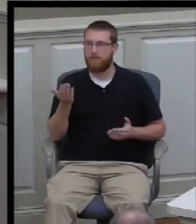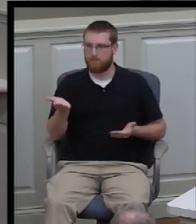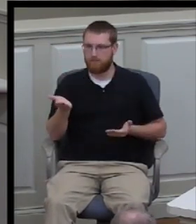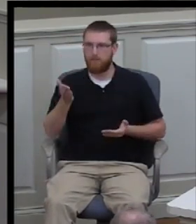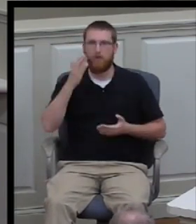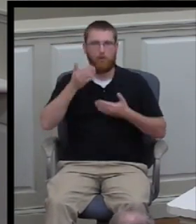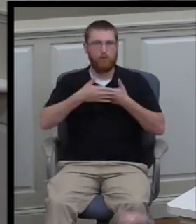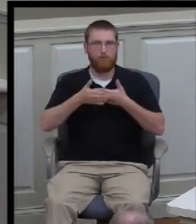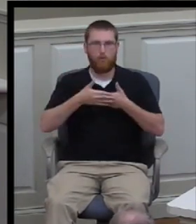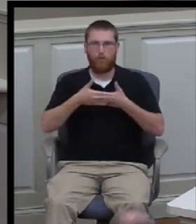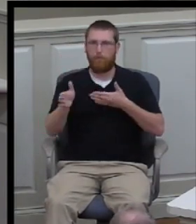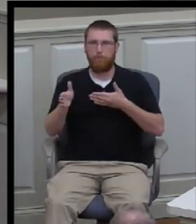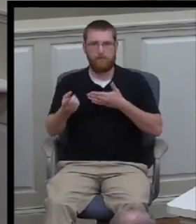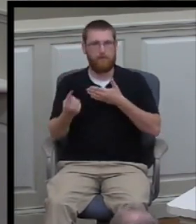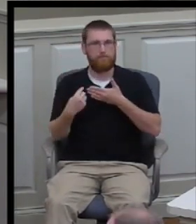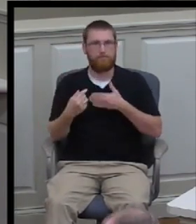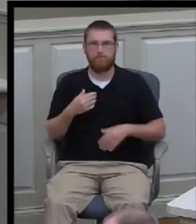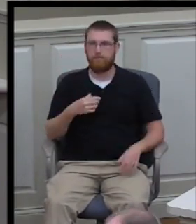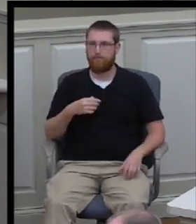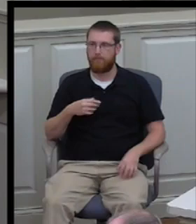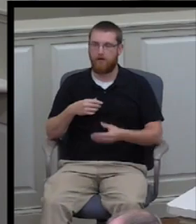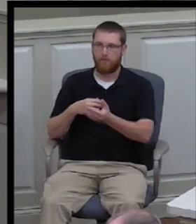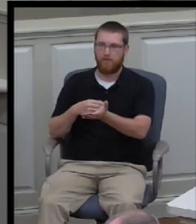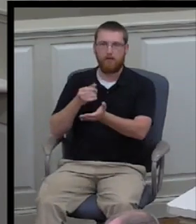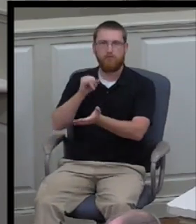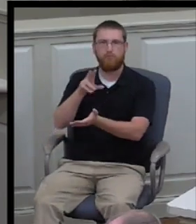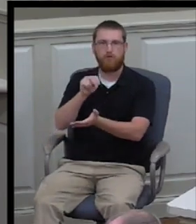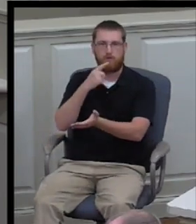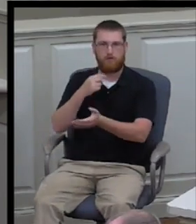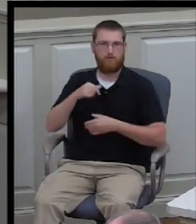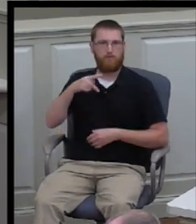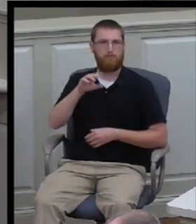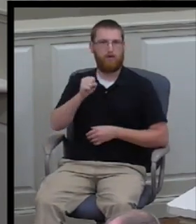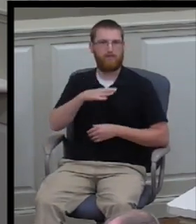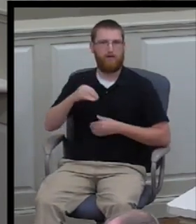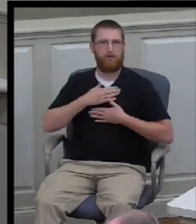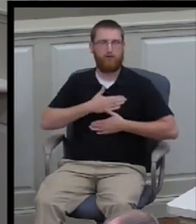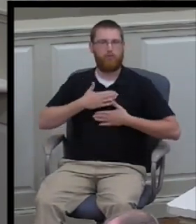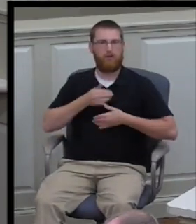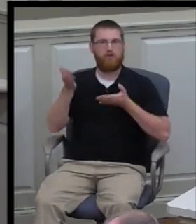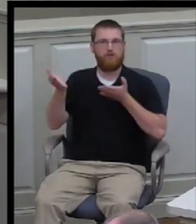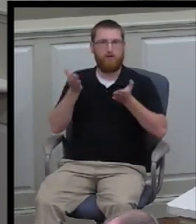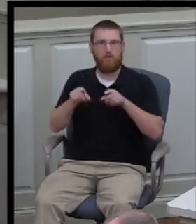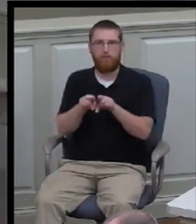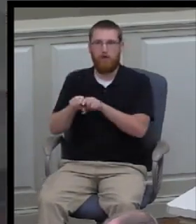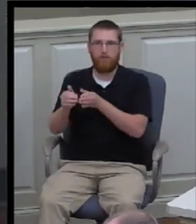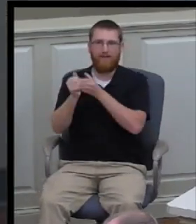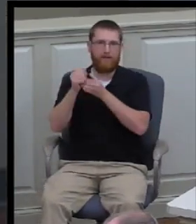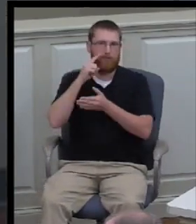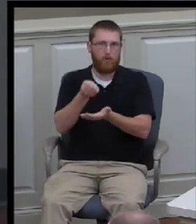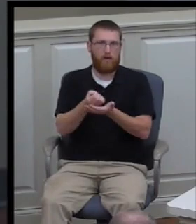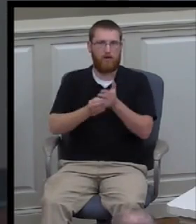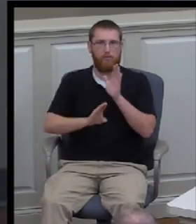you know our door's open. Absolutely. And Parks and Recreation it is a service, but yes, it can be a leader in the economic